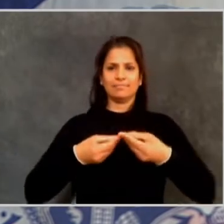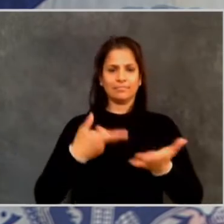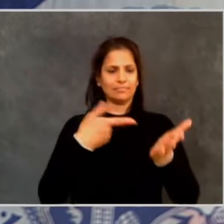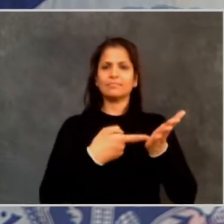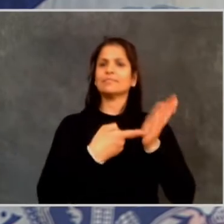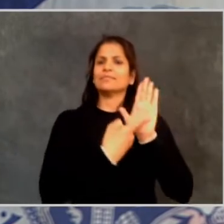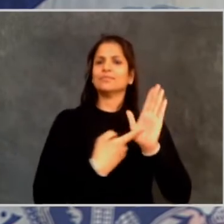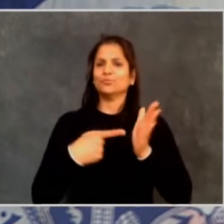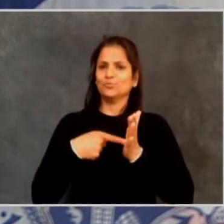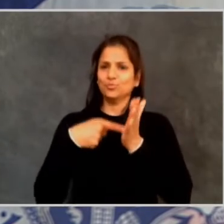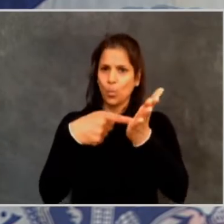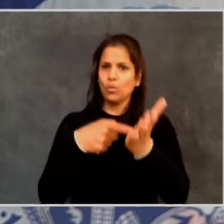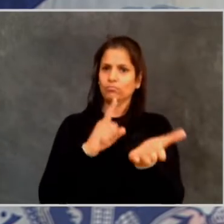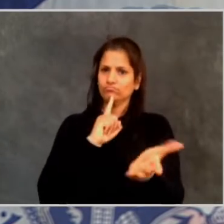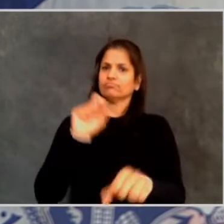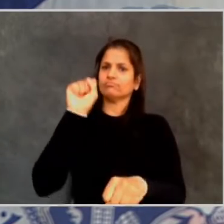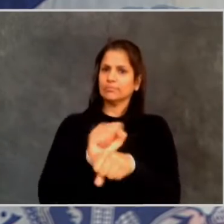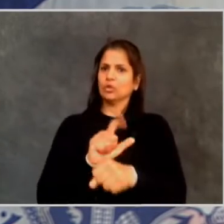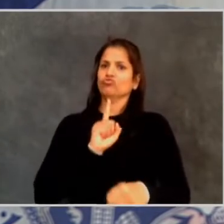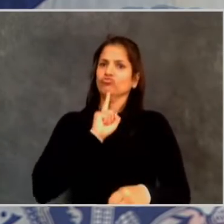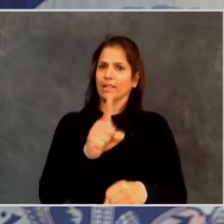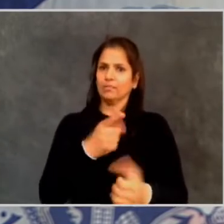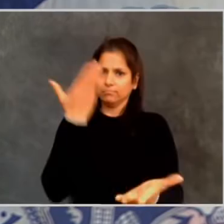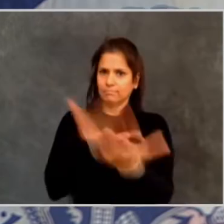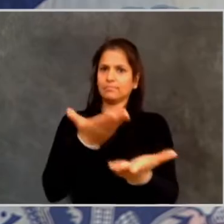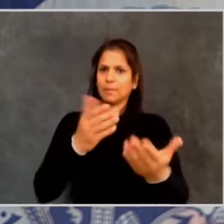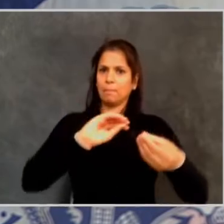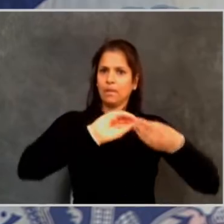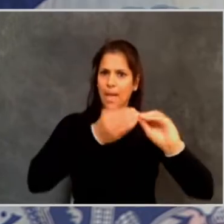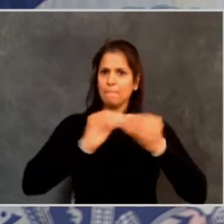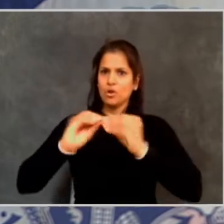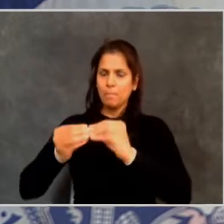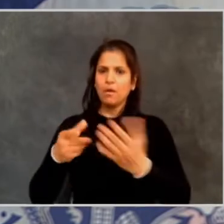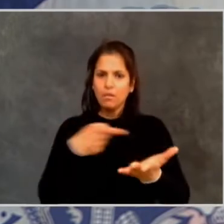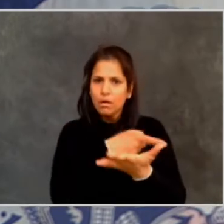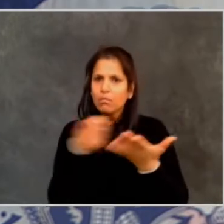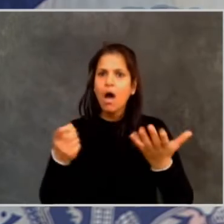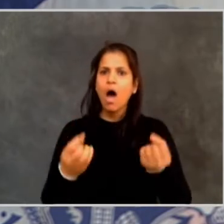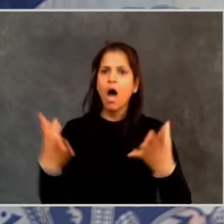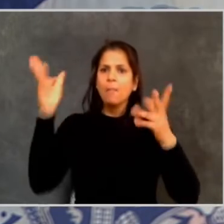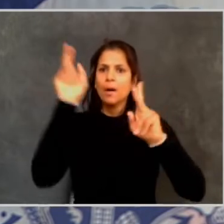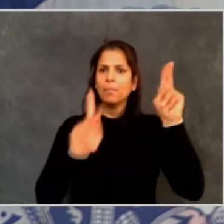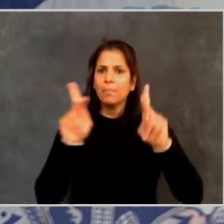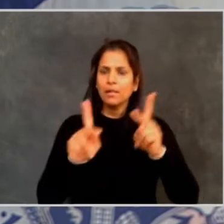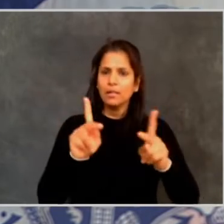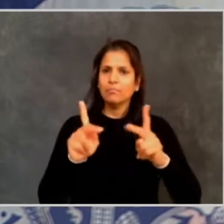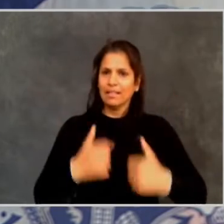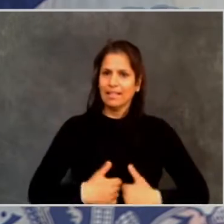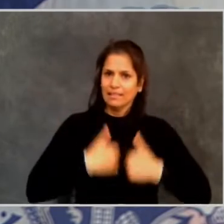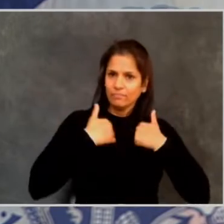the overwhelming majority of our efforts were going, to protect and build up our hospital system. And that